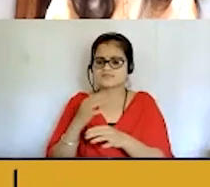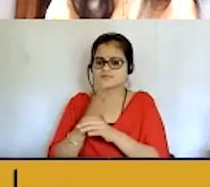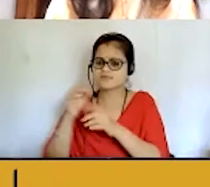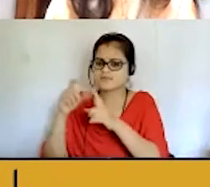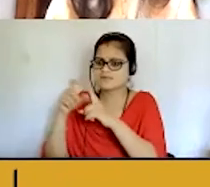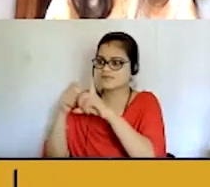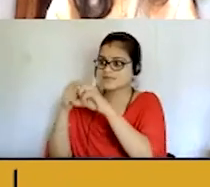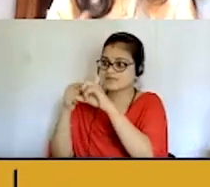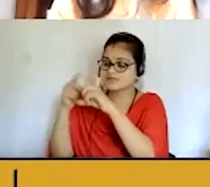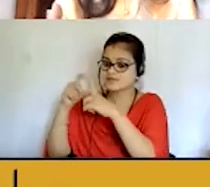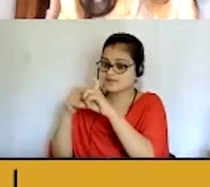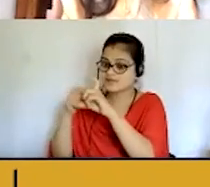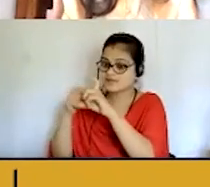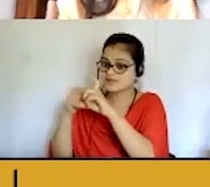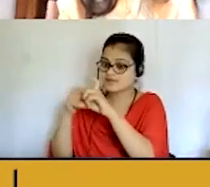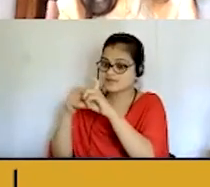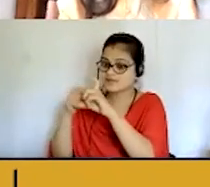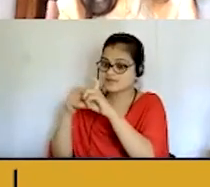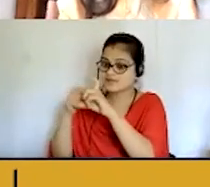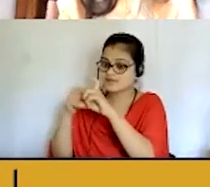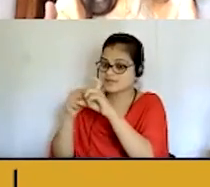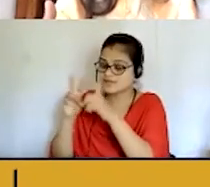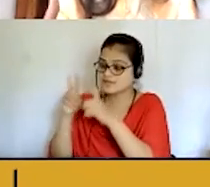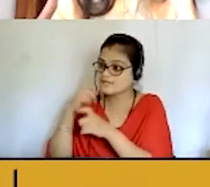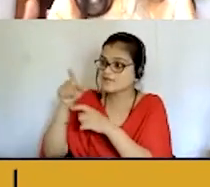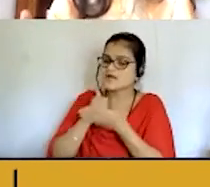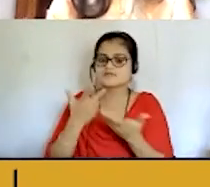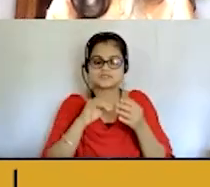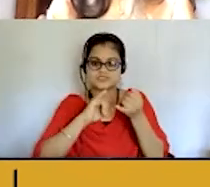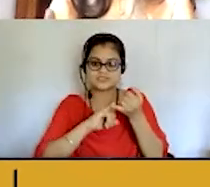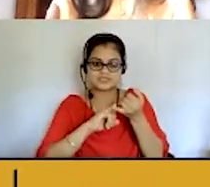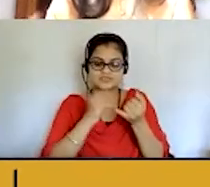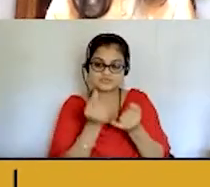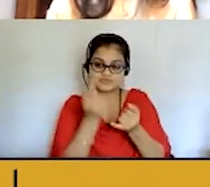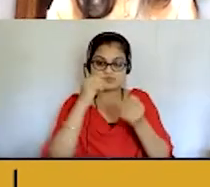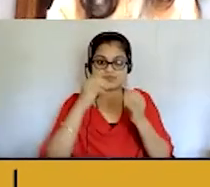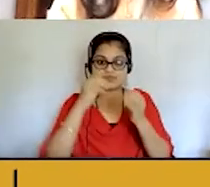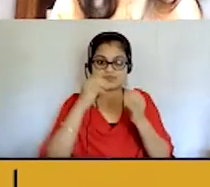Devi in her fight against the demons Shumba and Nishumba.